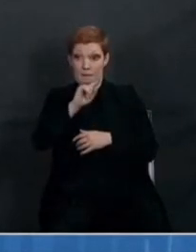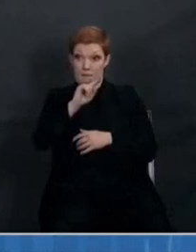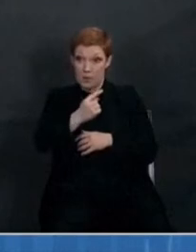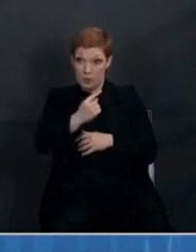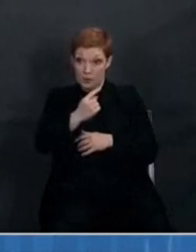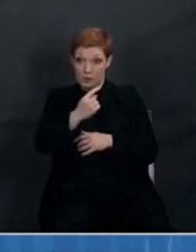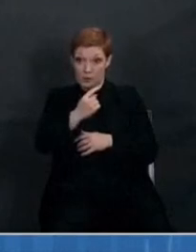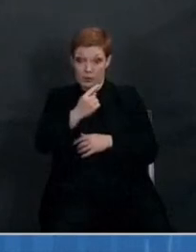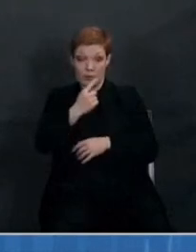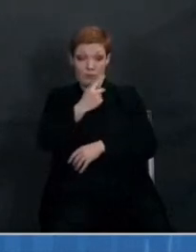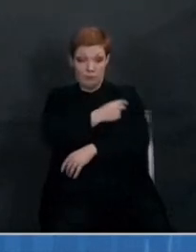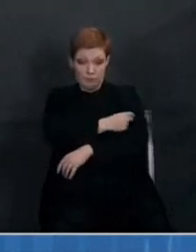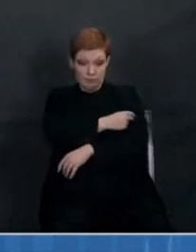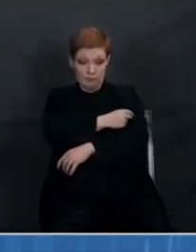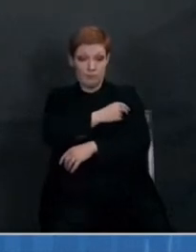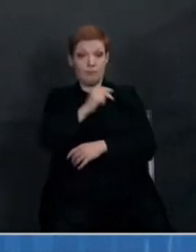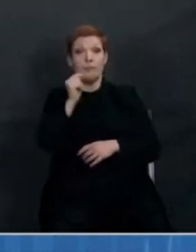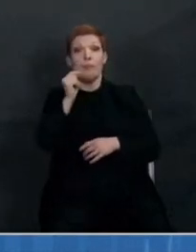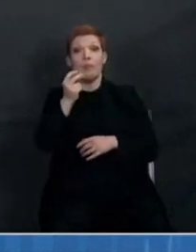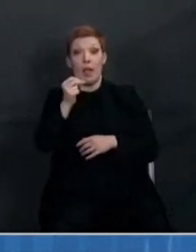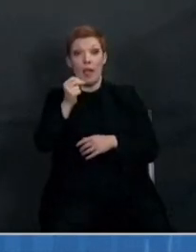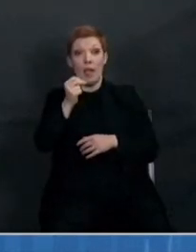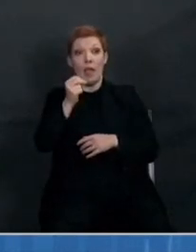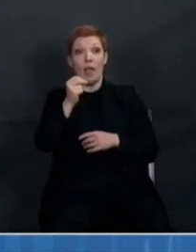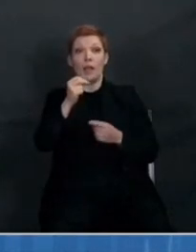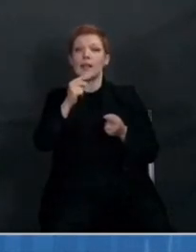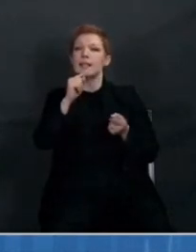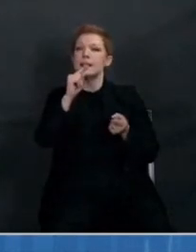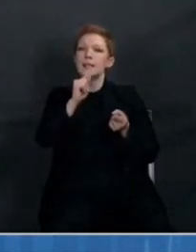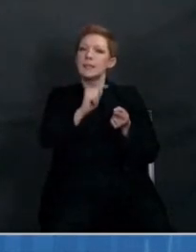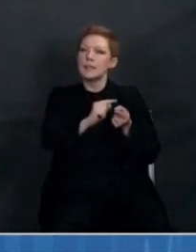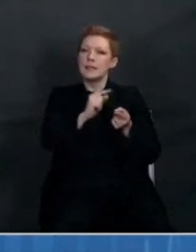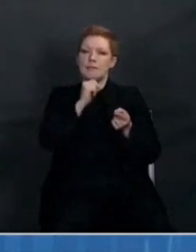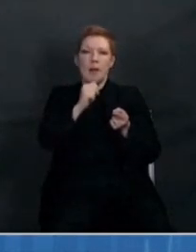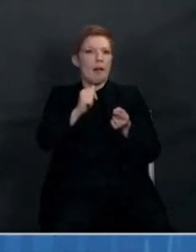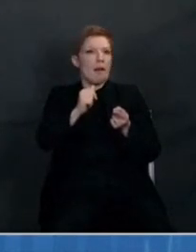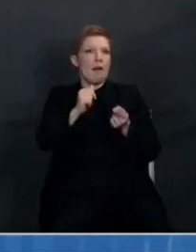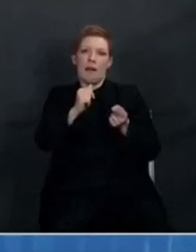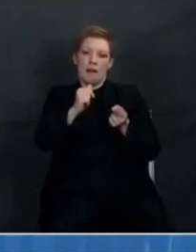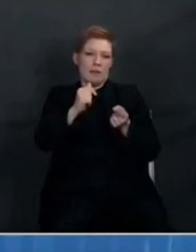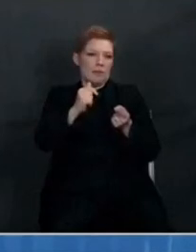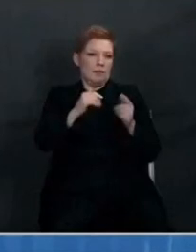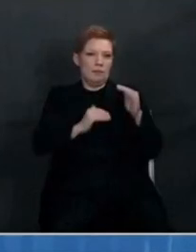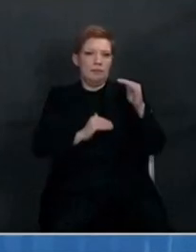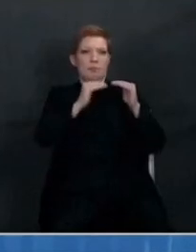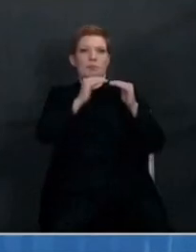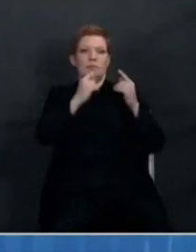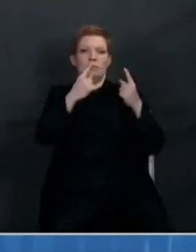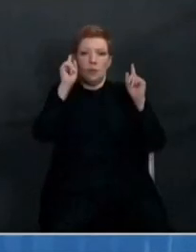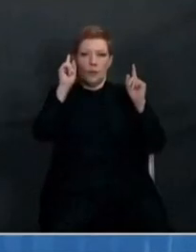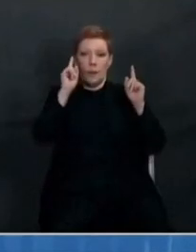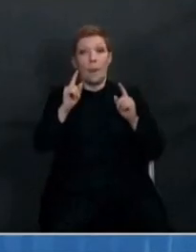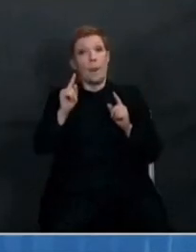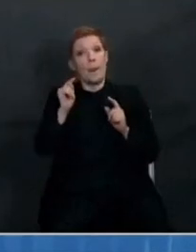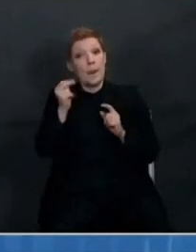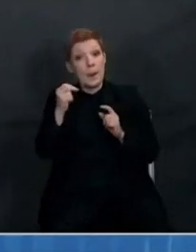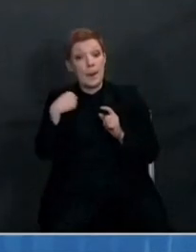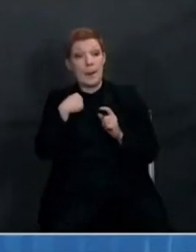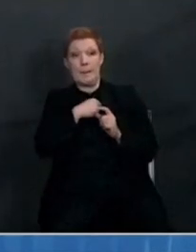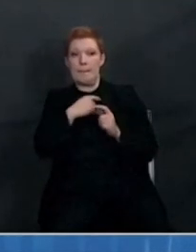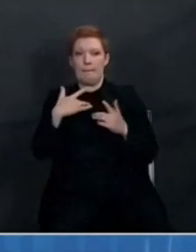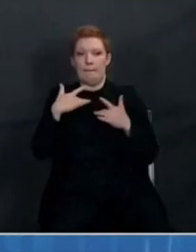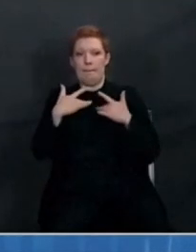course, there is an ongoing concern that we would see the emergence of more variants if there was low-level virus and it was allowed to mutate.